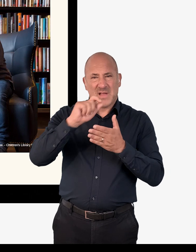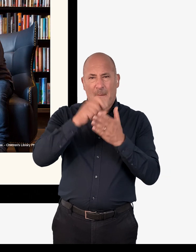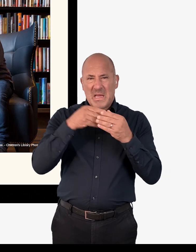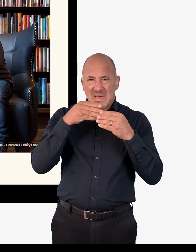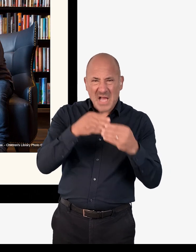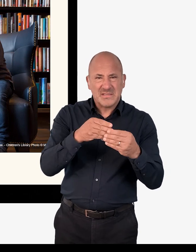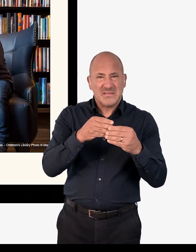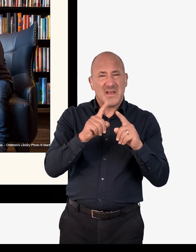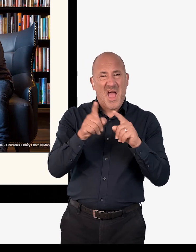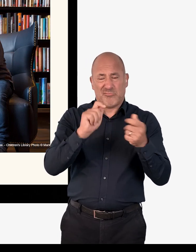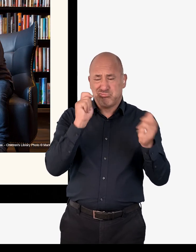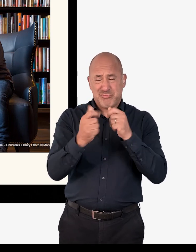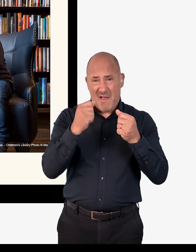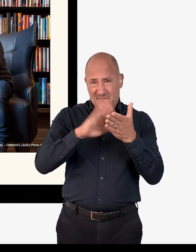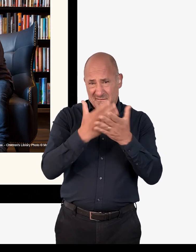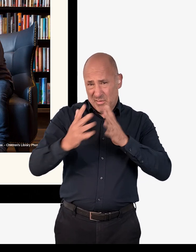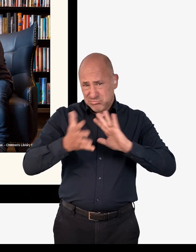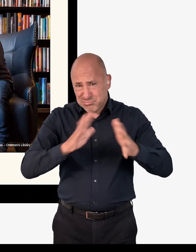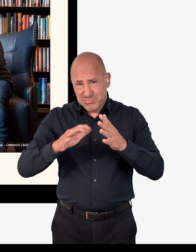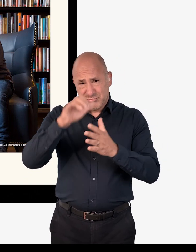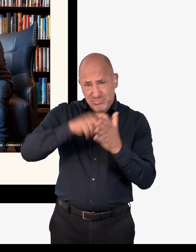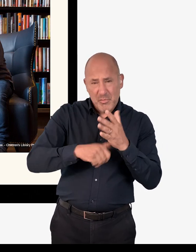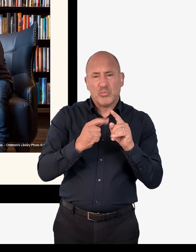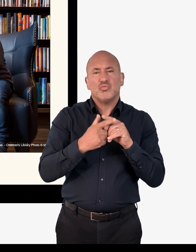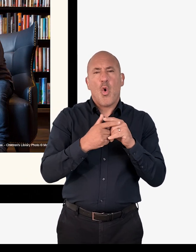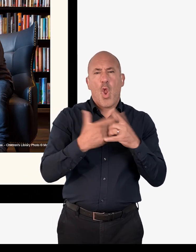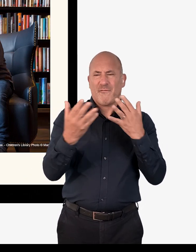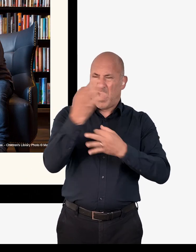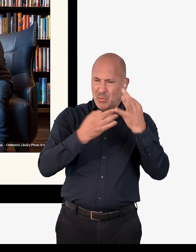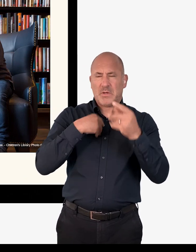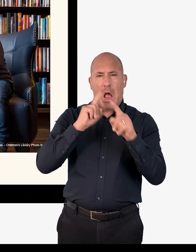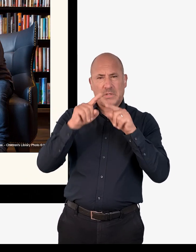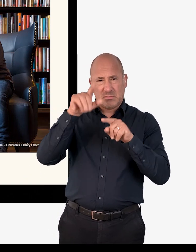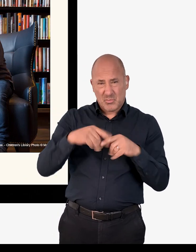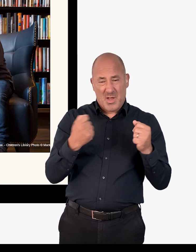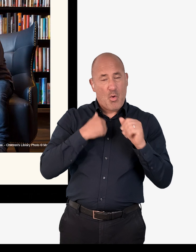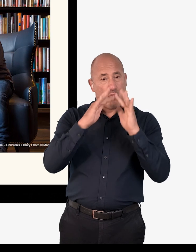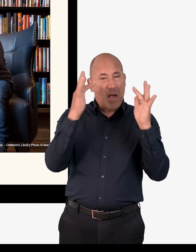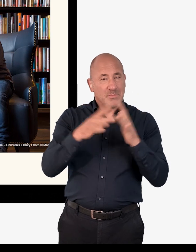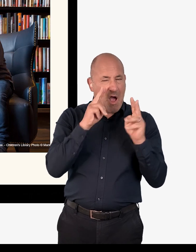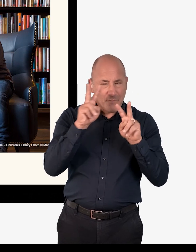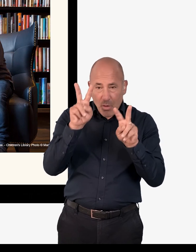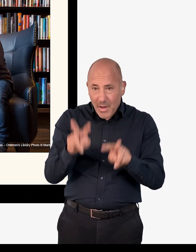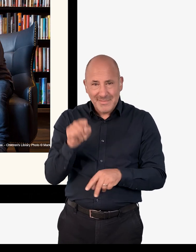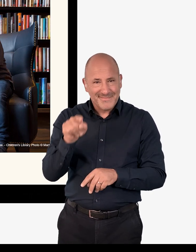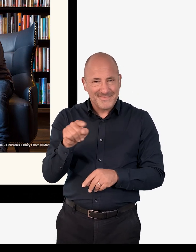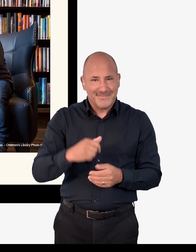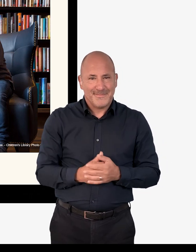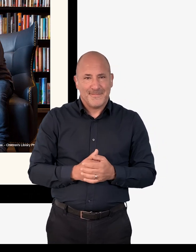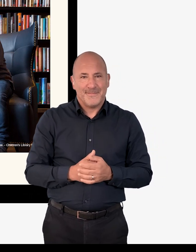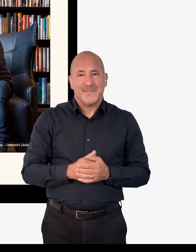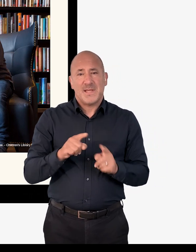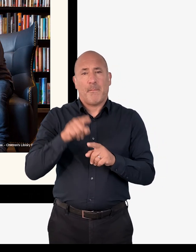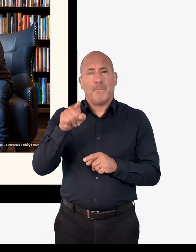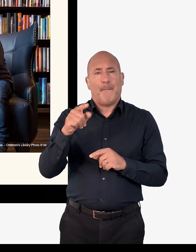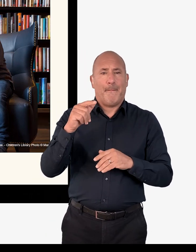of the fund, applicant guidance, including fully accessible versions, and frequently asked questions can be found